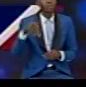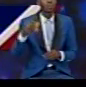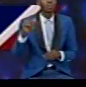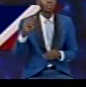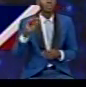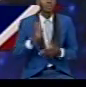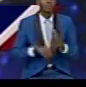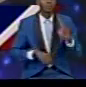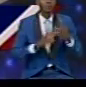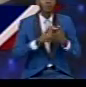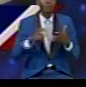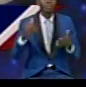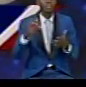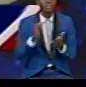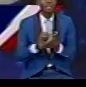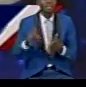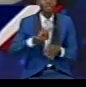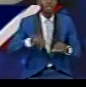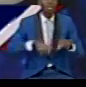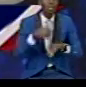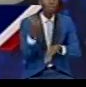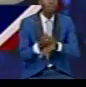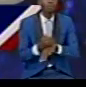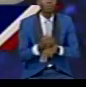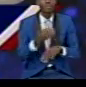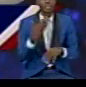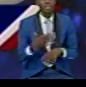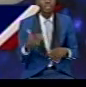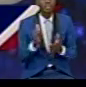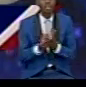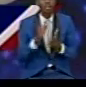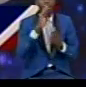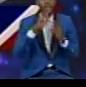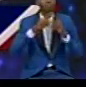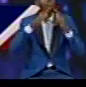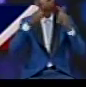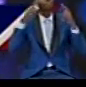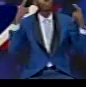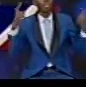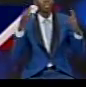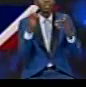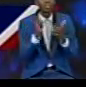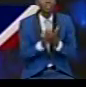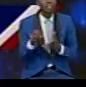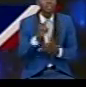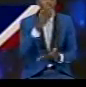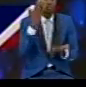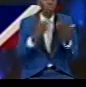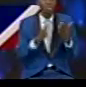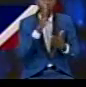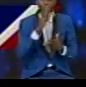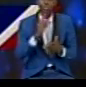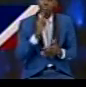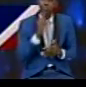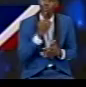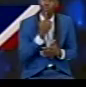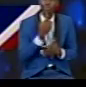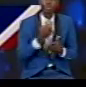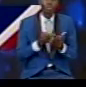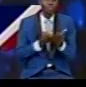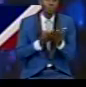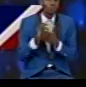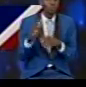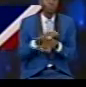approve things that are excellent, that she may be sincere and without